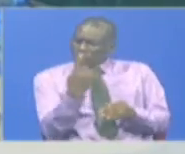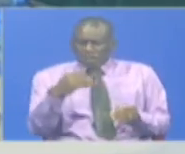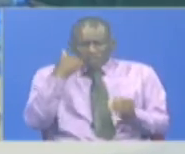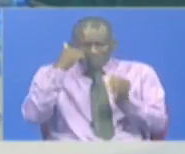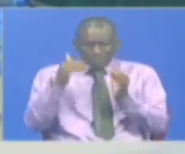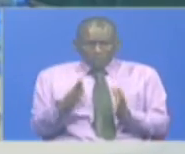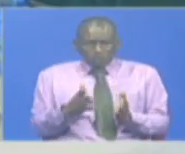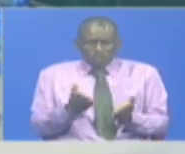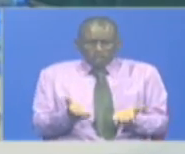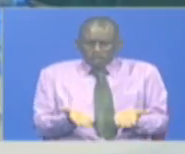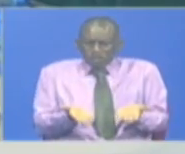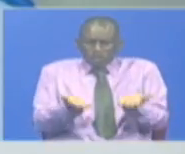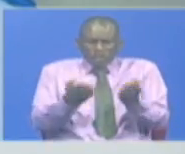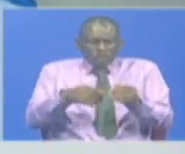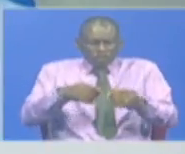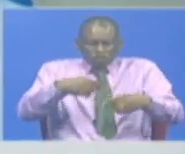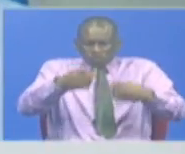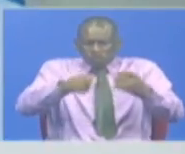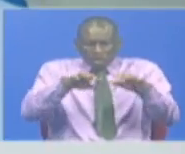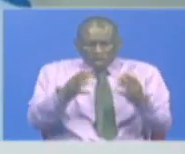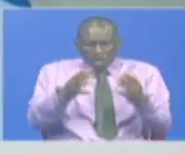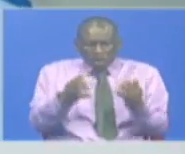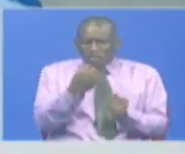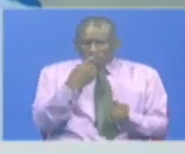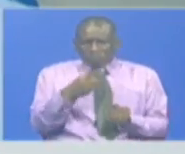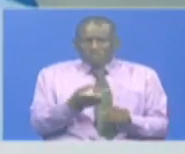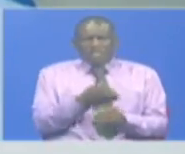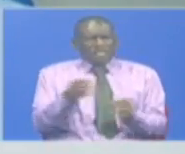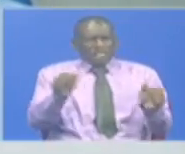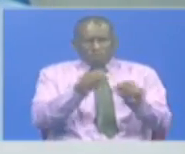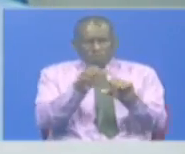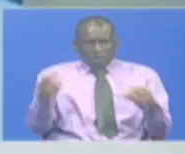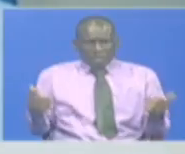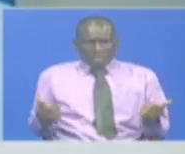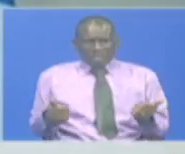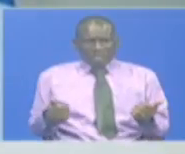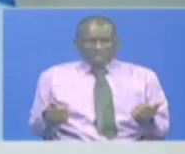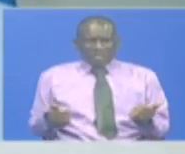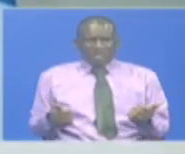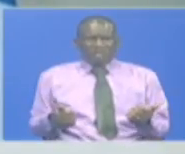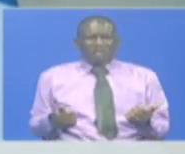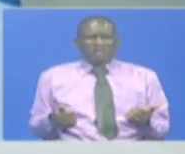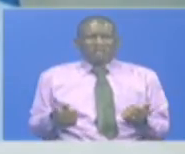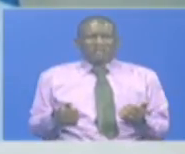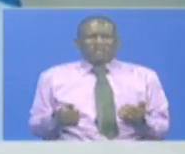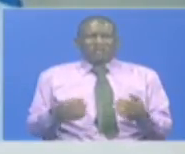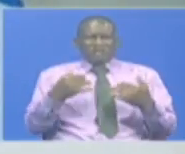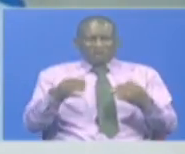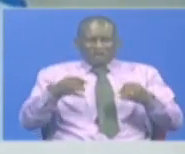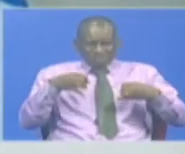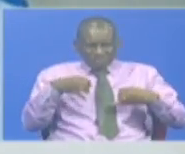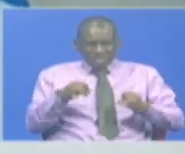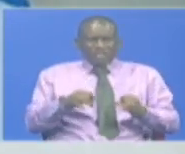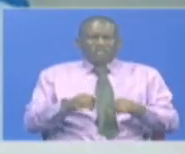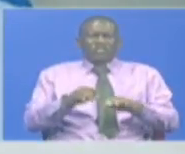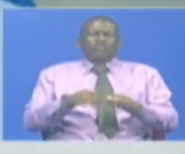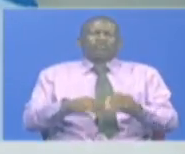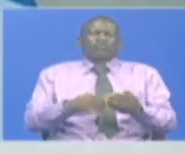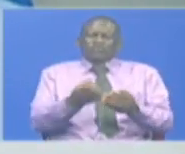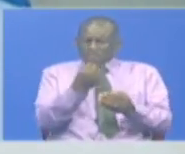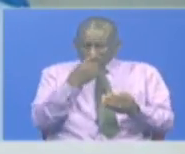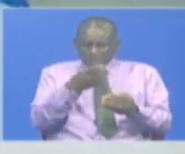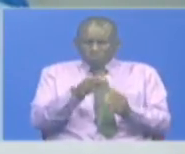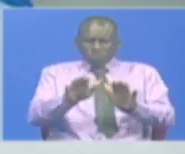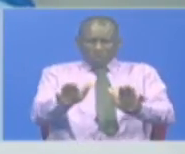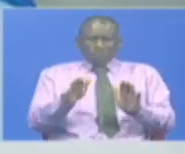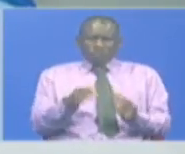is responding to treatment. They are stable, just covering them from irritation of the throat and protect